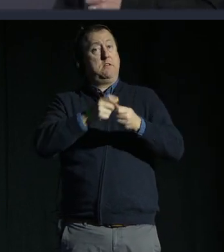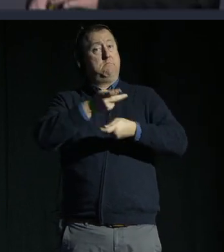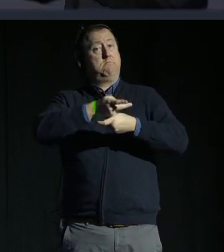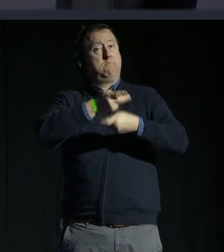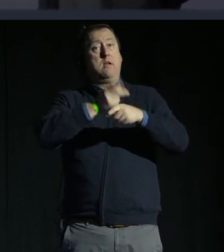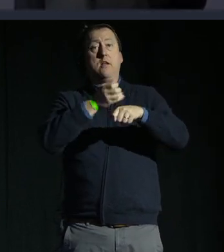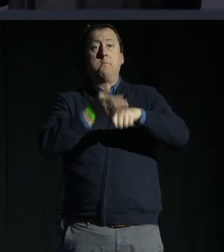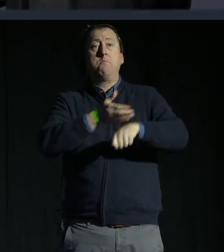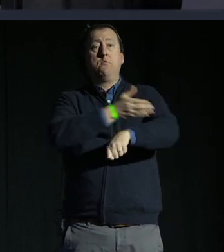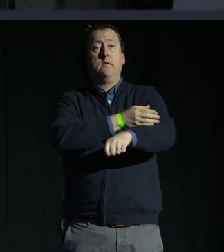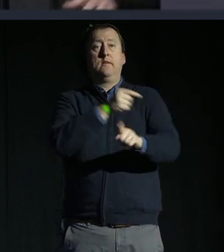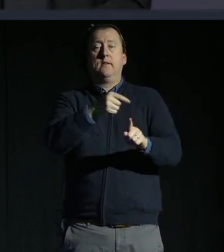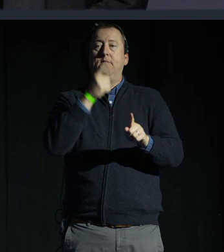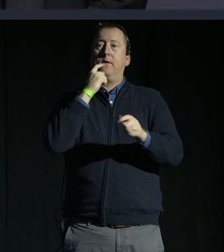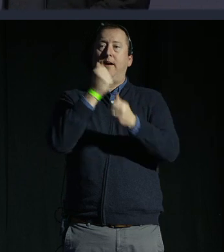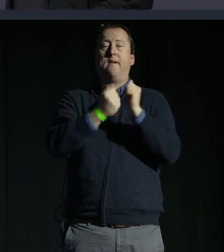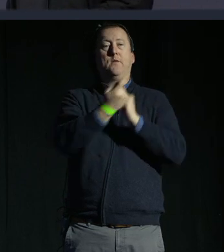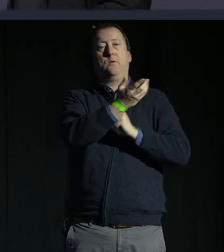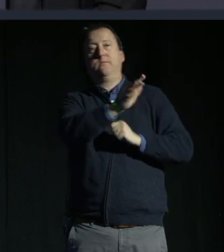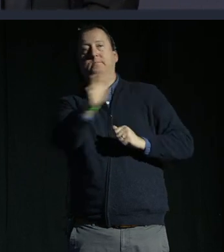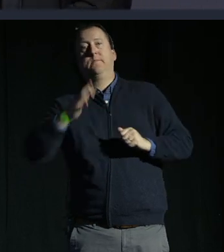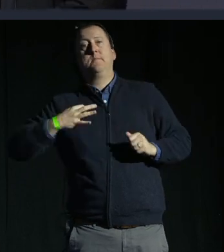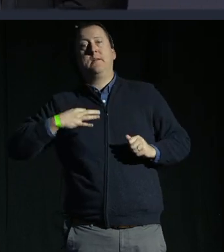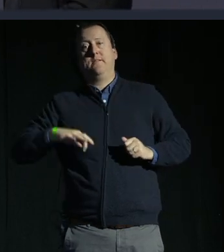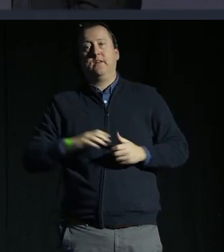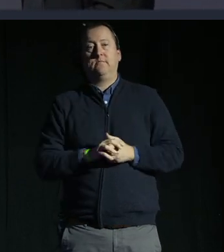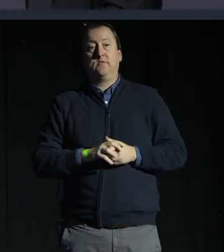benefit of everyone in the community.